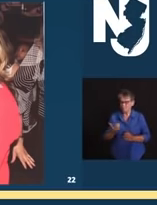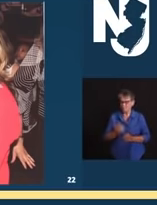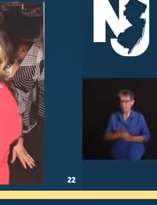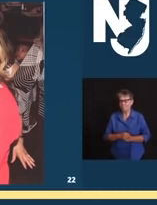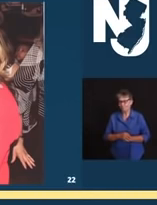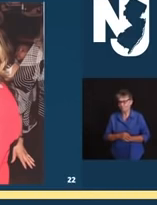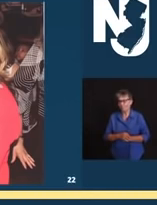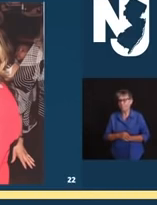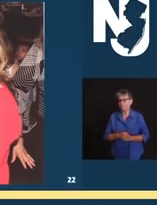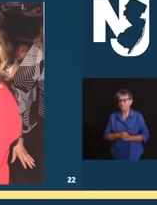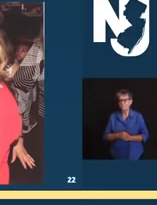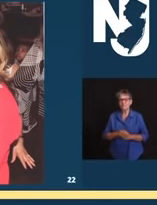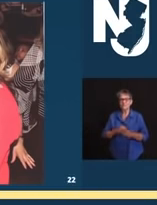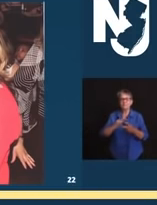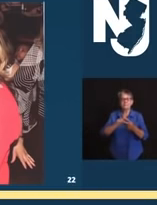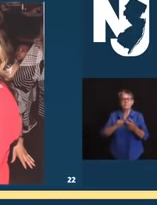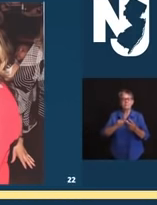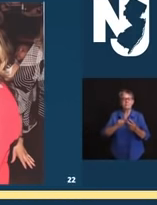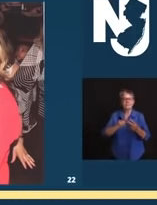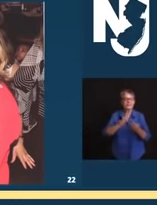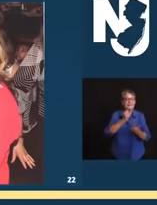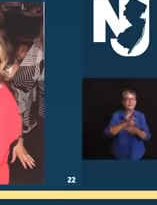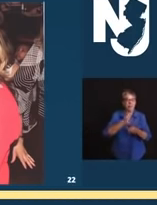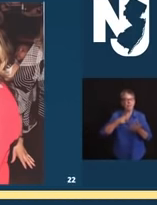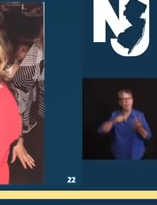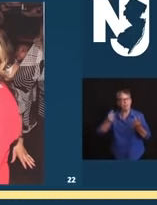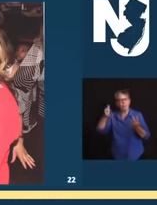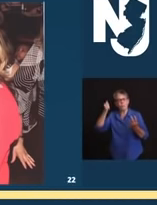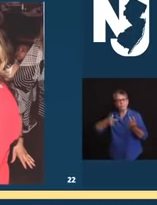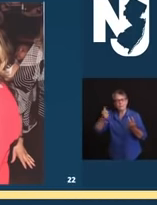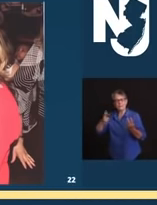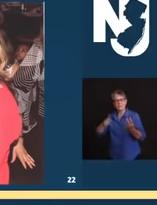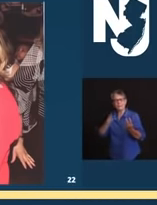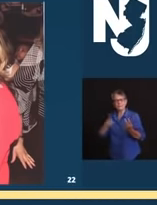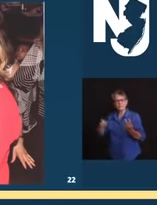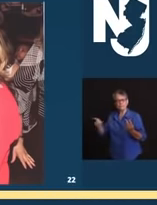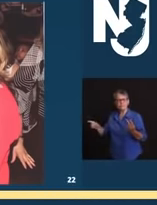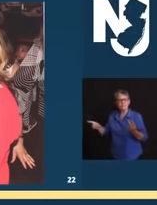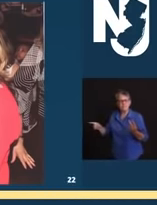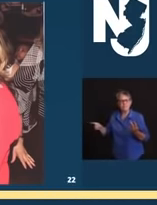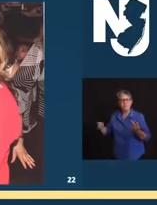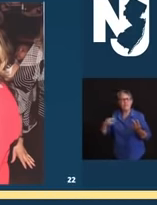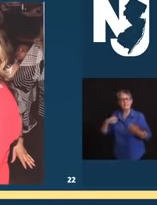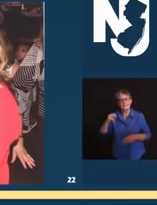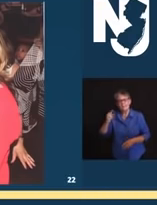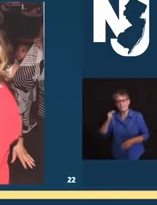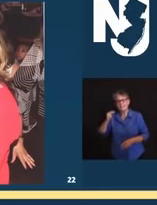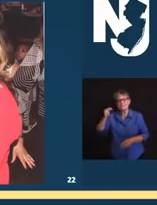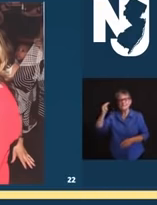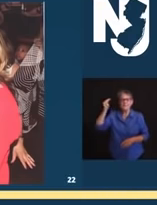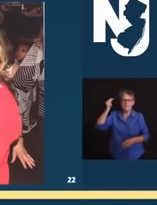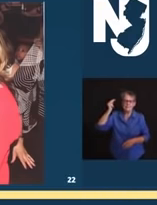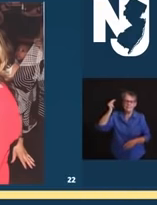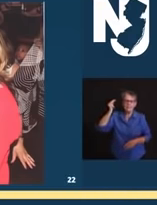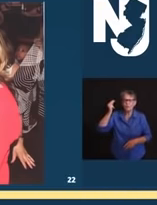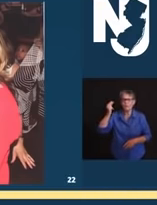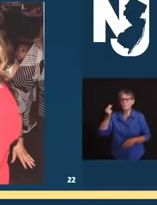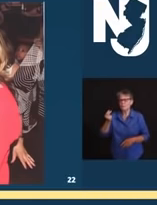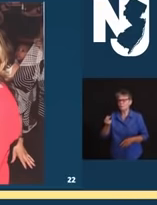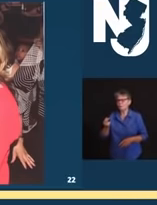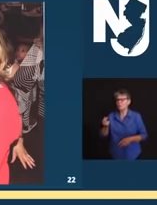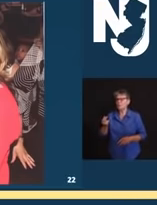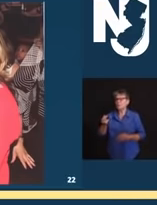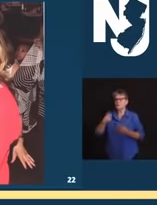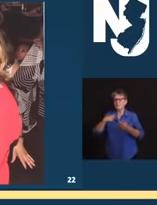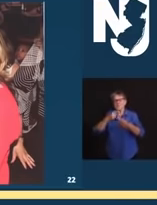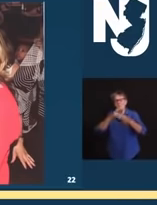their brother Willie and sisters Teresa and Rosa, and the nieces and nephews they shared, Allison, Claudia, Gabriela,